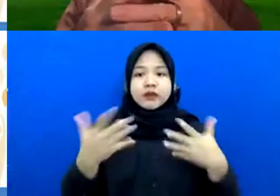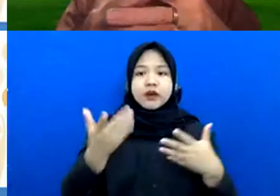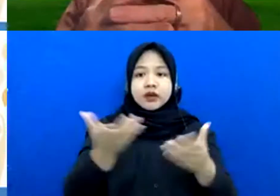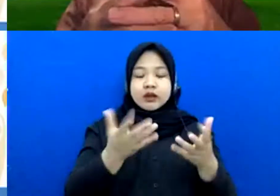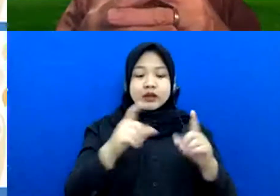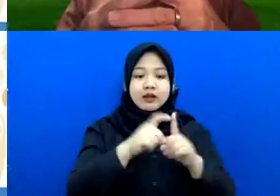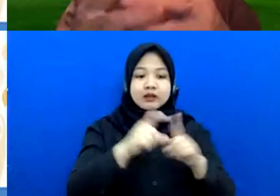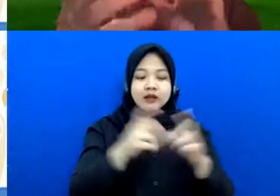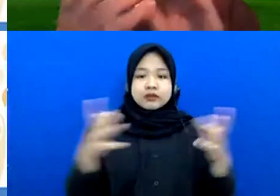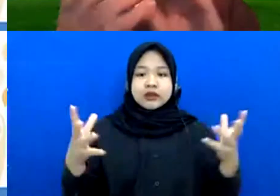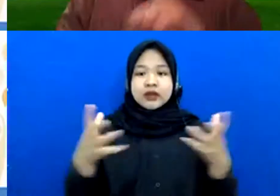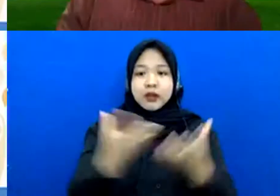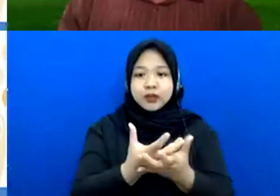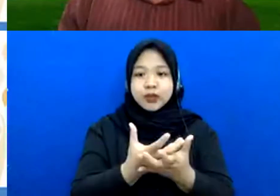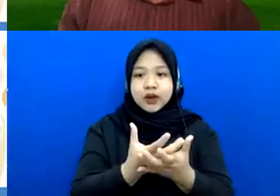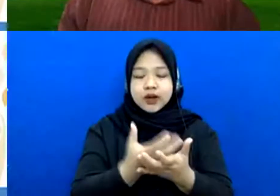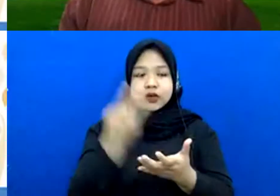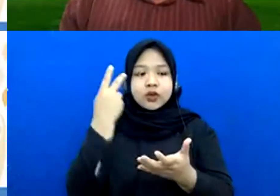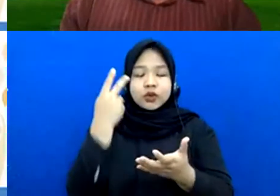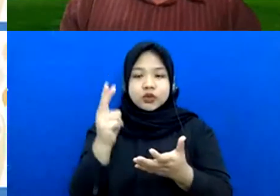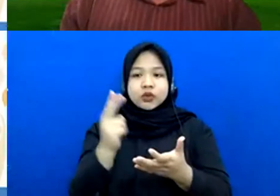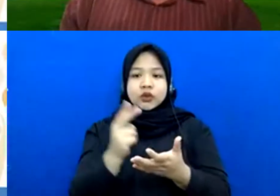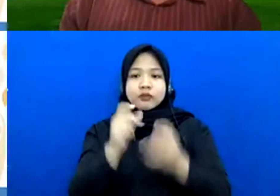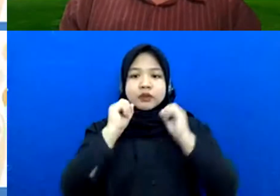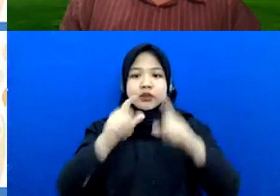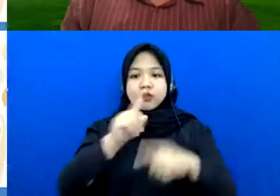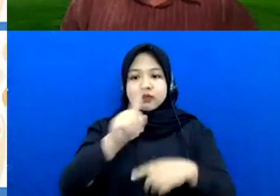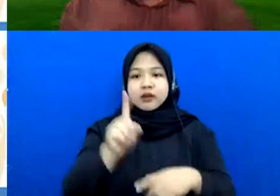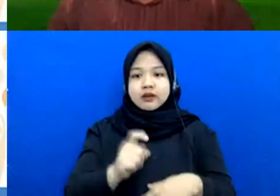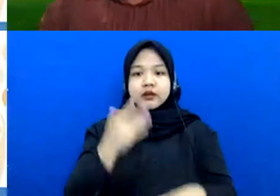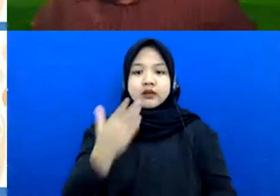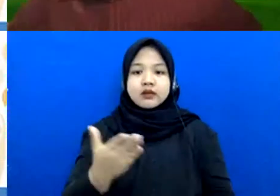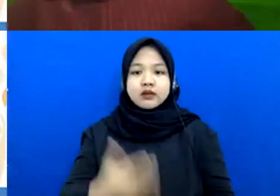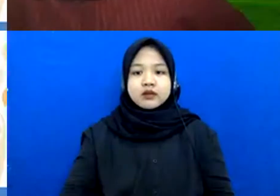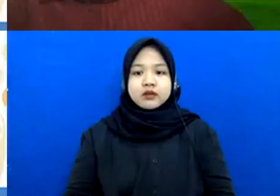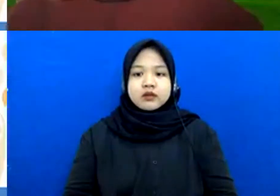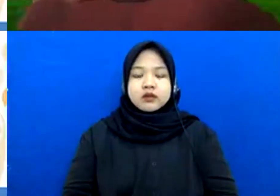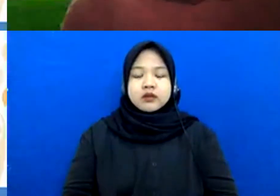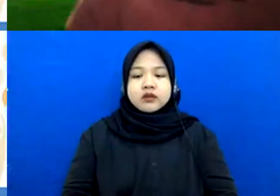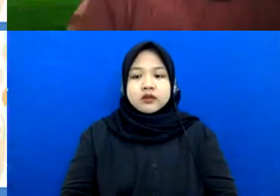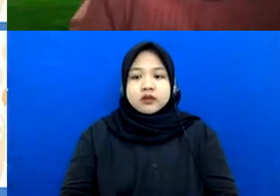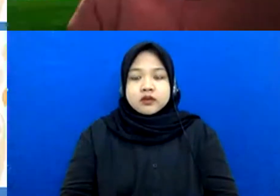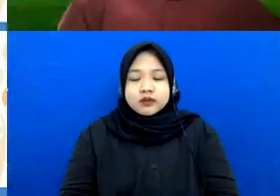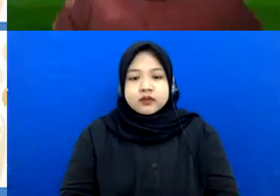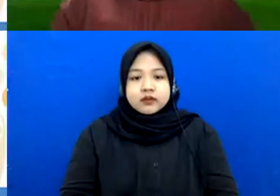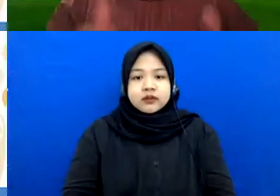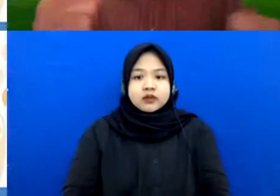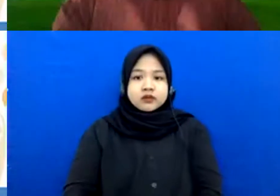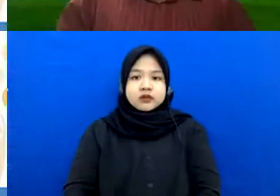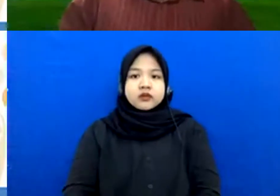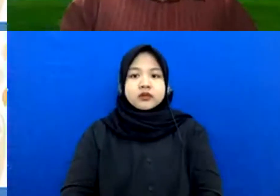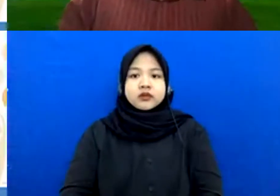data together to answer your questions. Yeah. Okay. Well